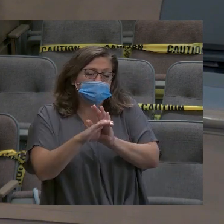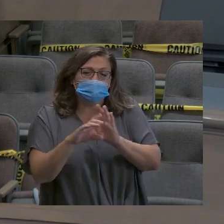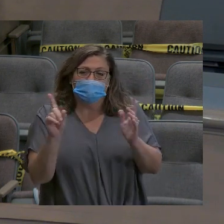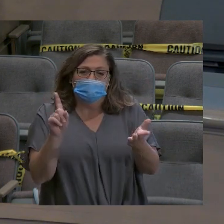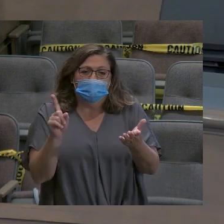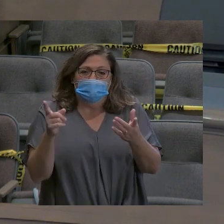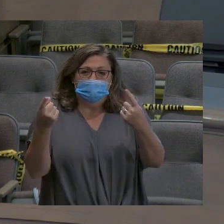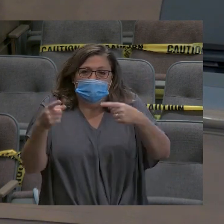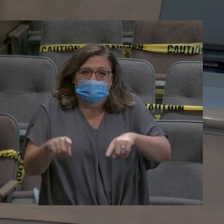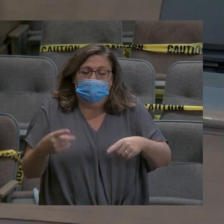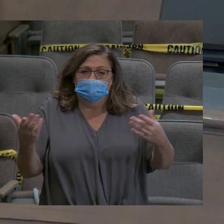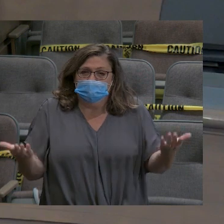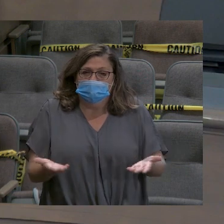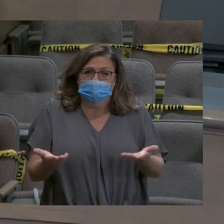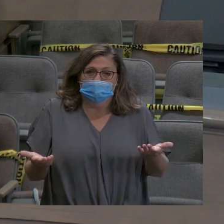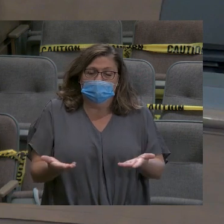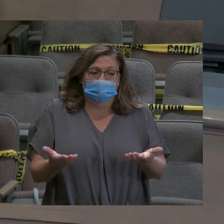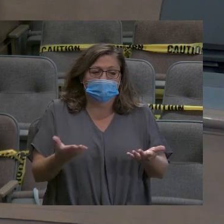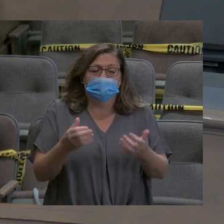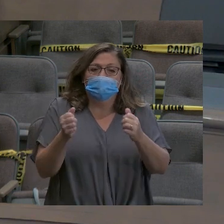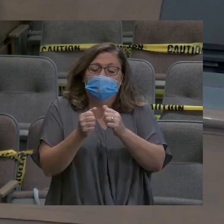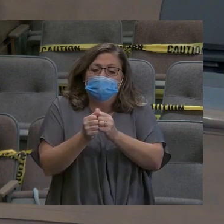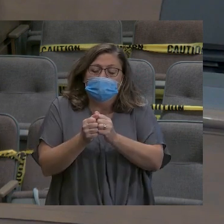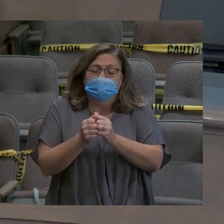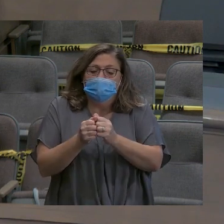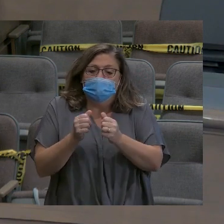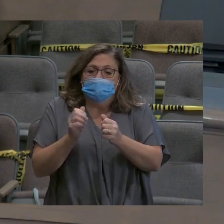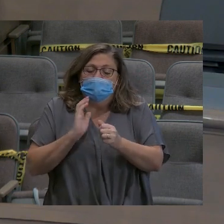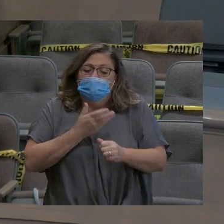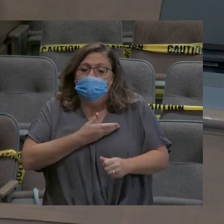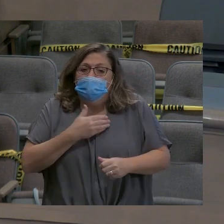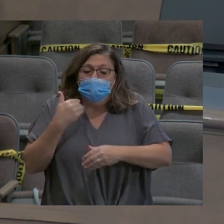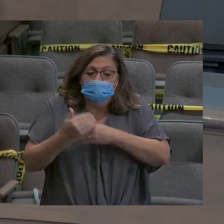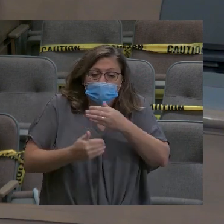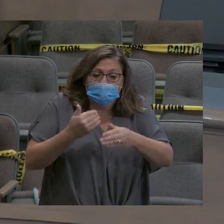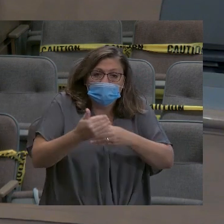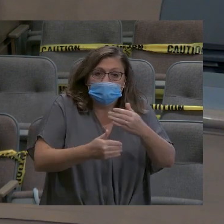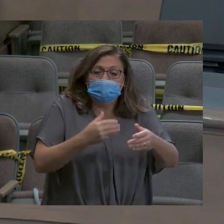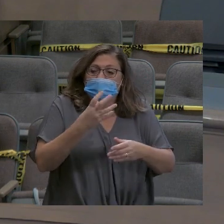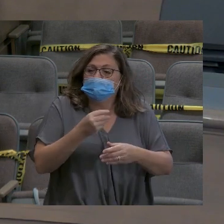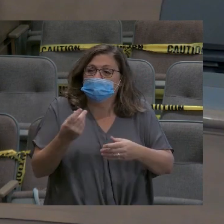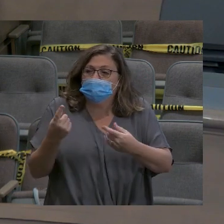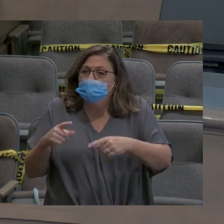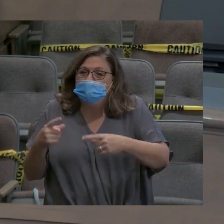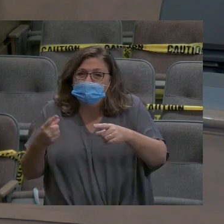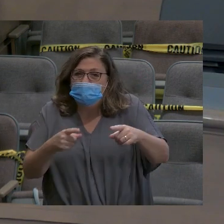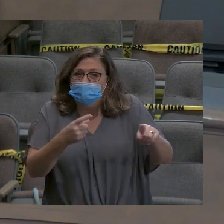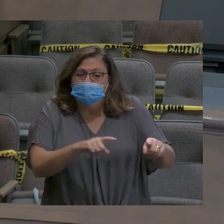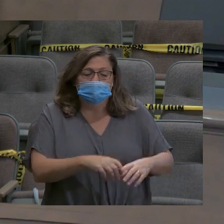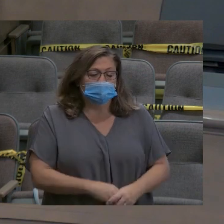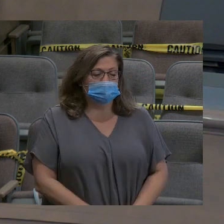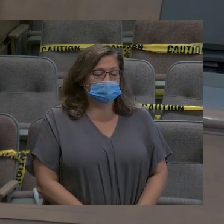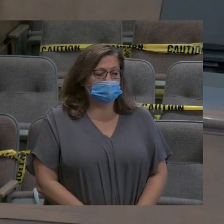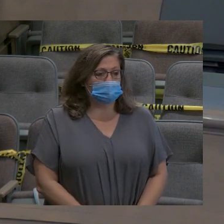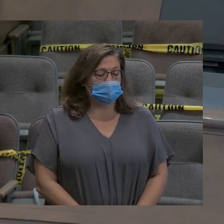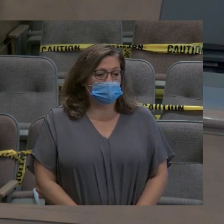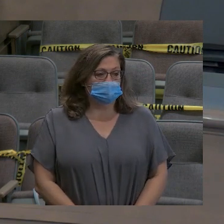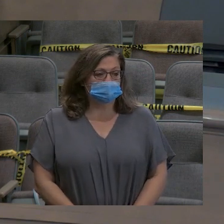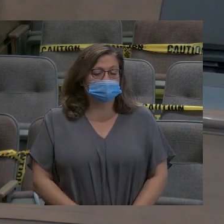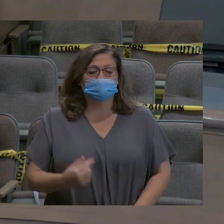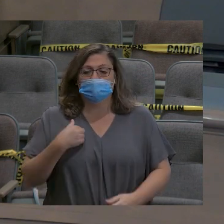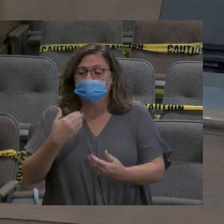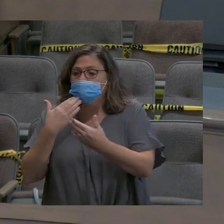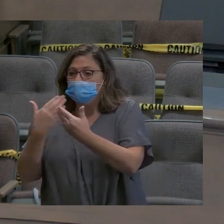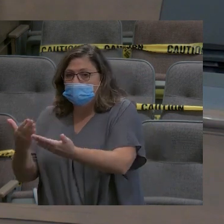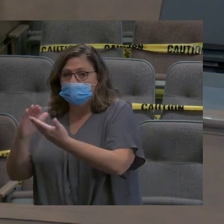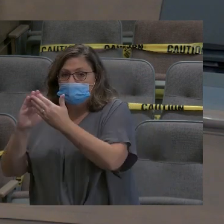were in terms of our progression with this pandemic. And I want to thank the city, I want to thank the county, I want to